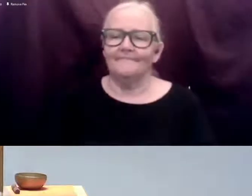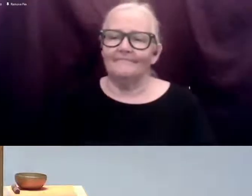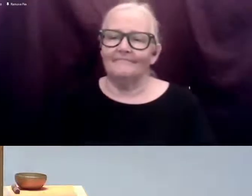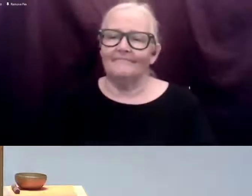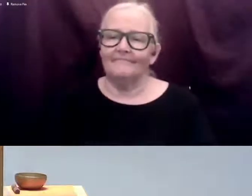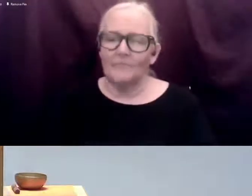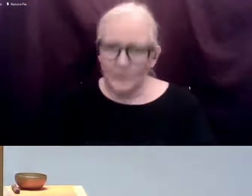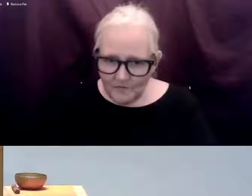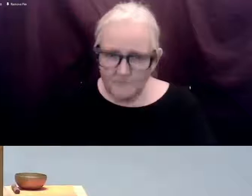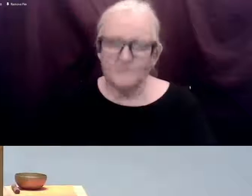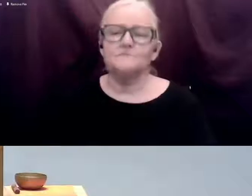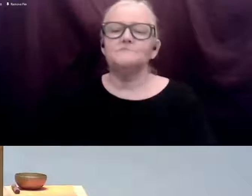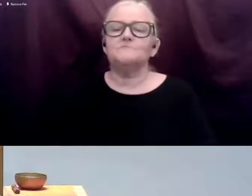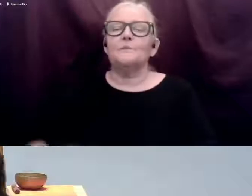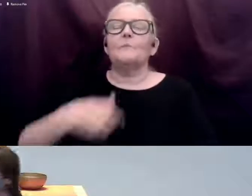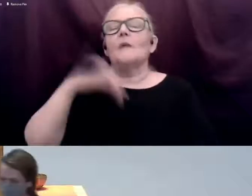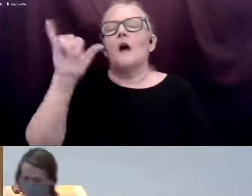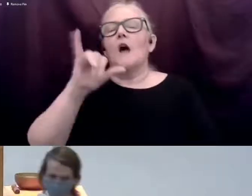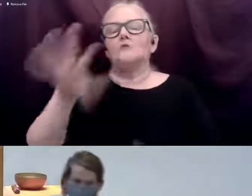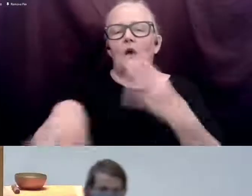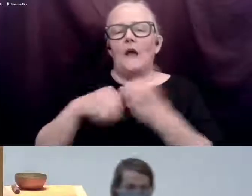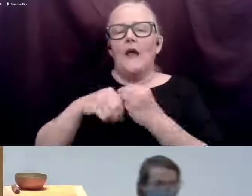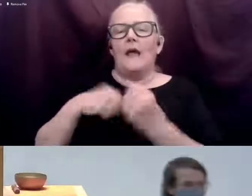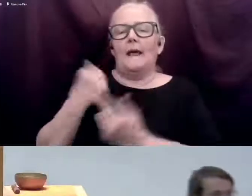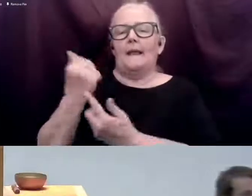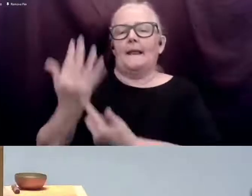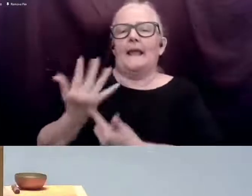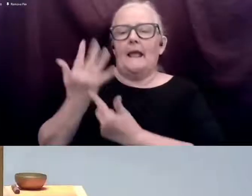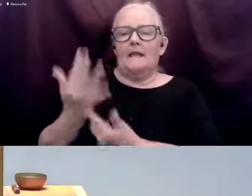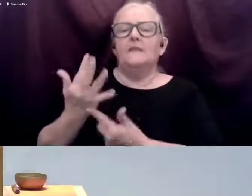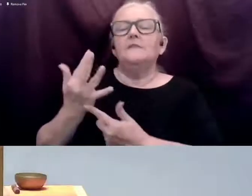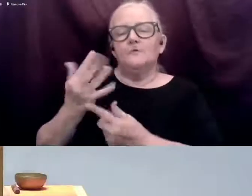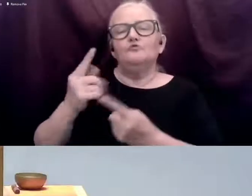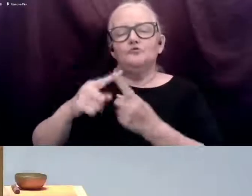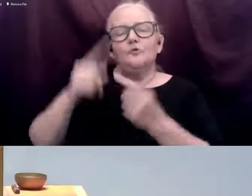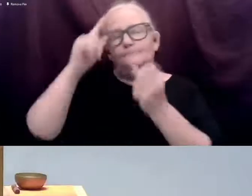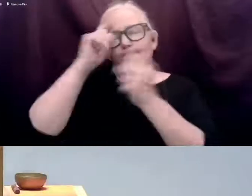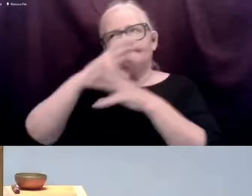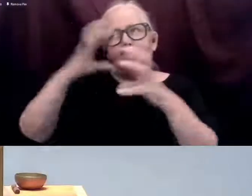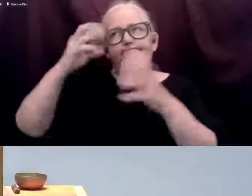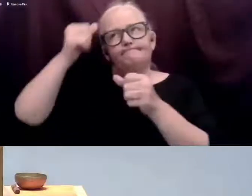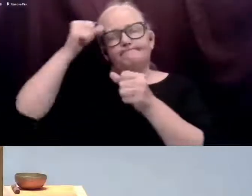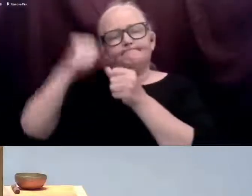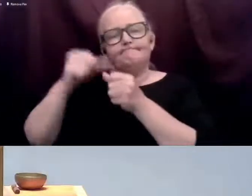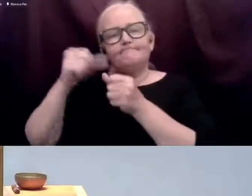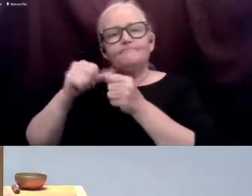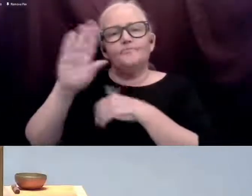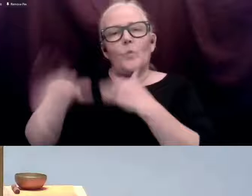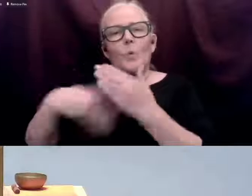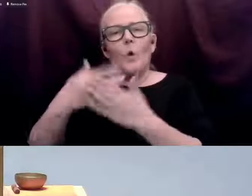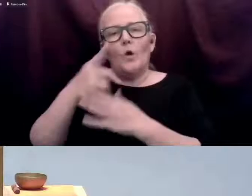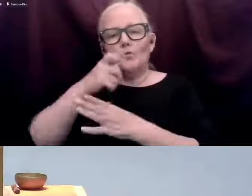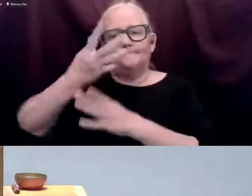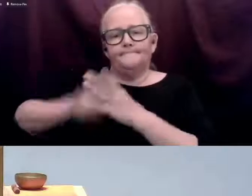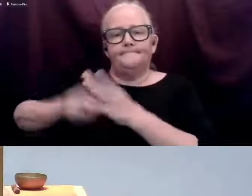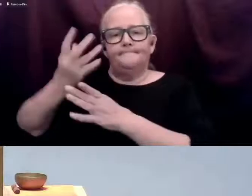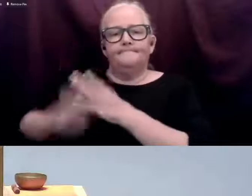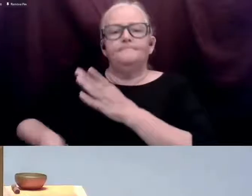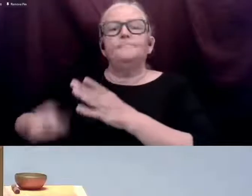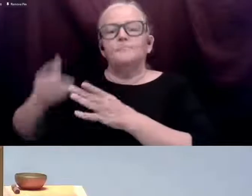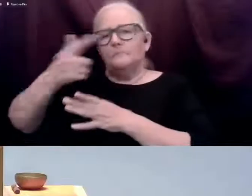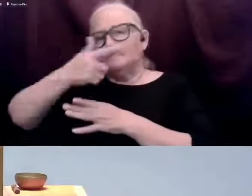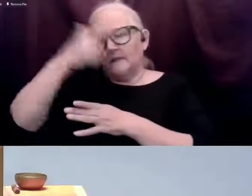a candle in memory of all who lost their lives as a result of the attacks on September